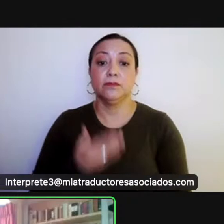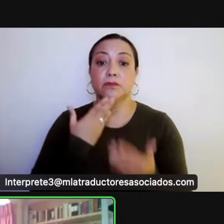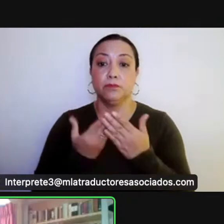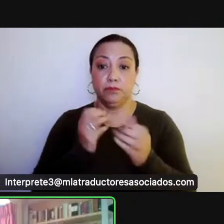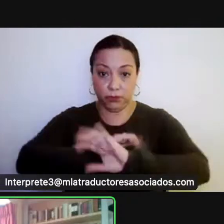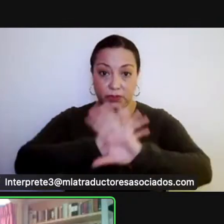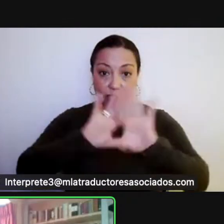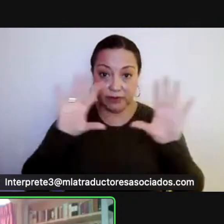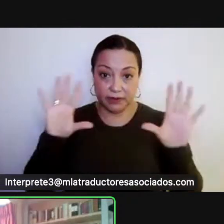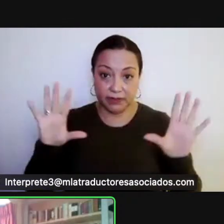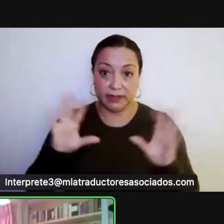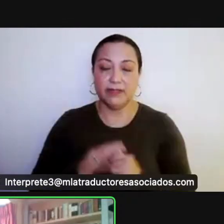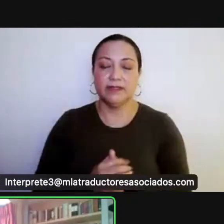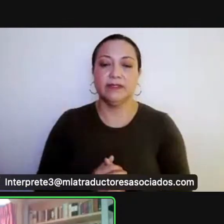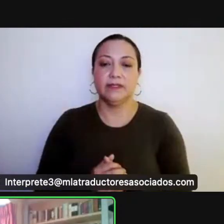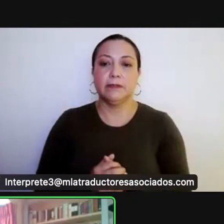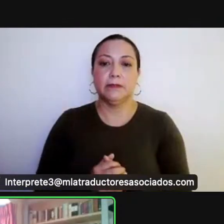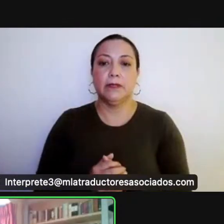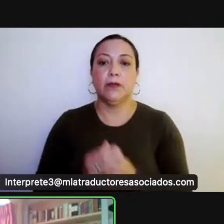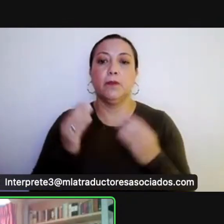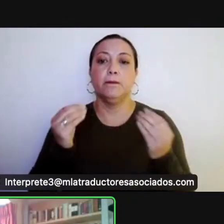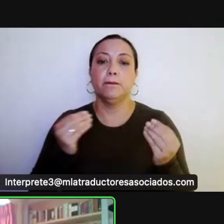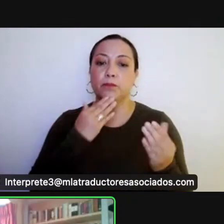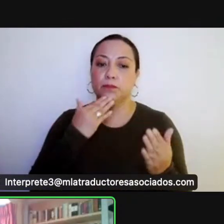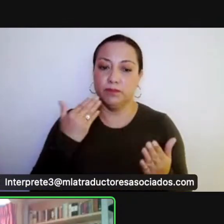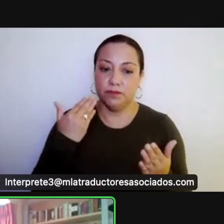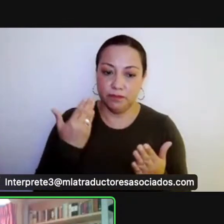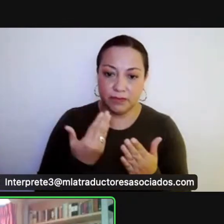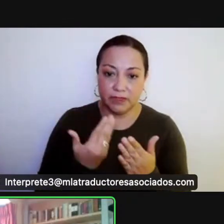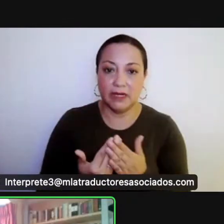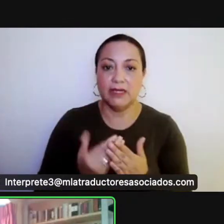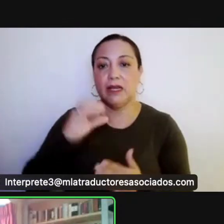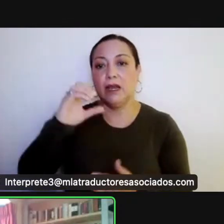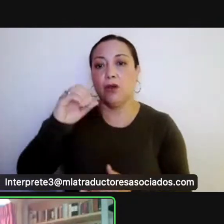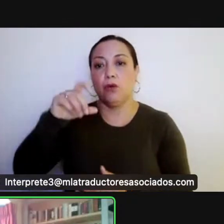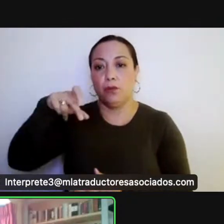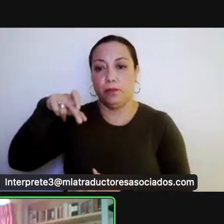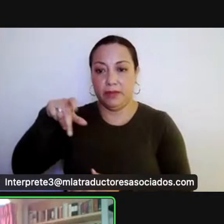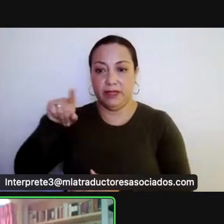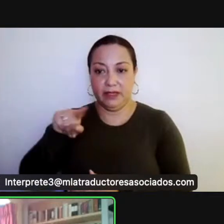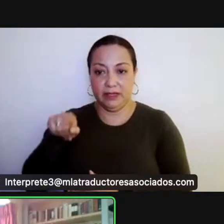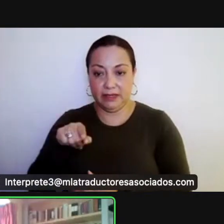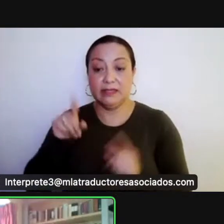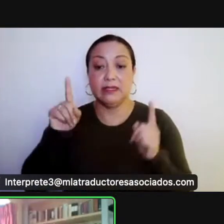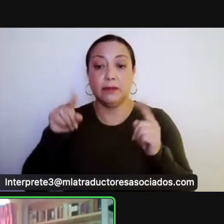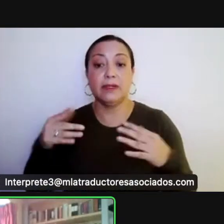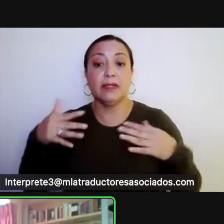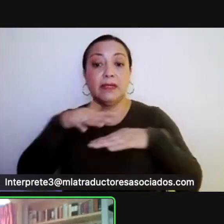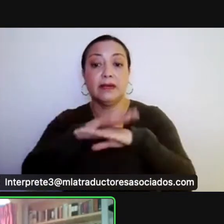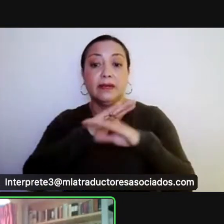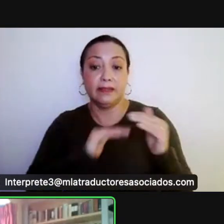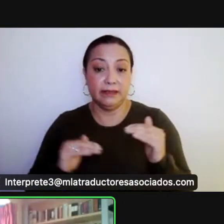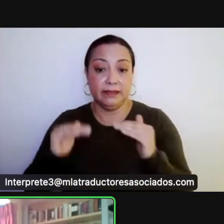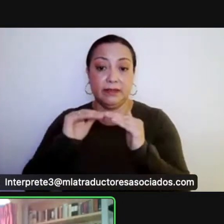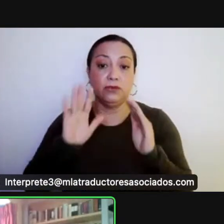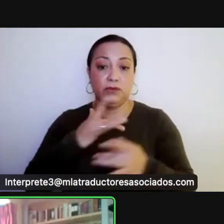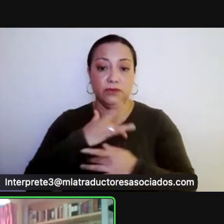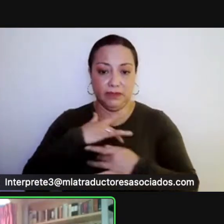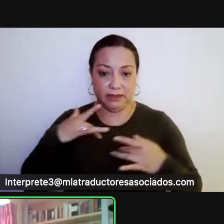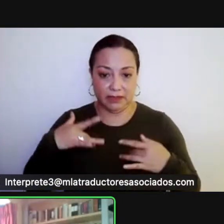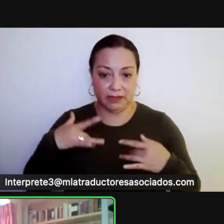Good morning. Thank you very much to PAHO and